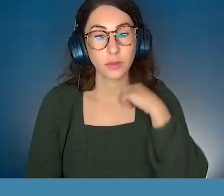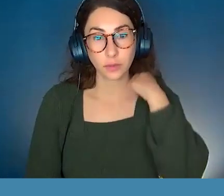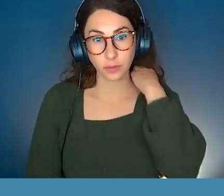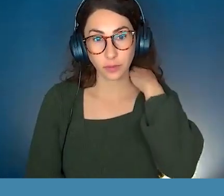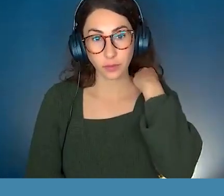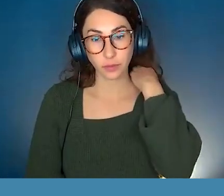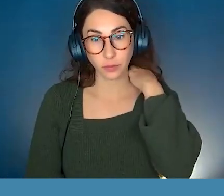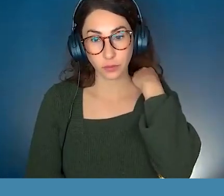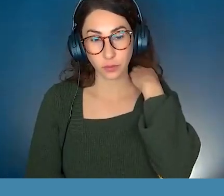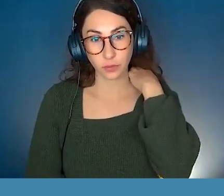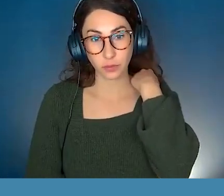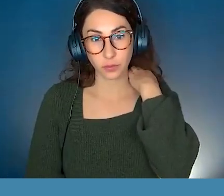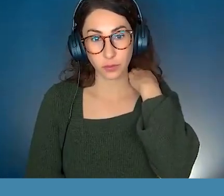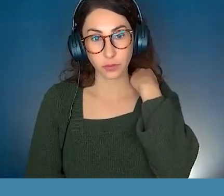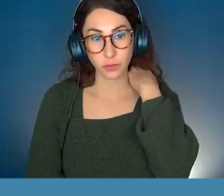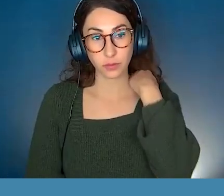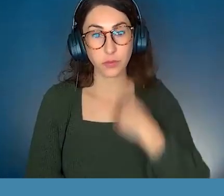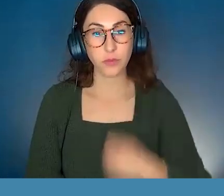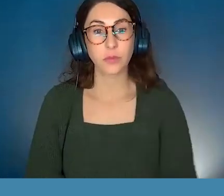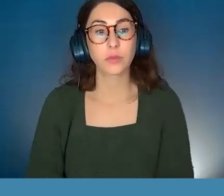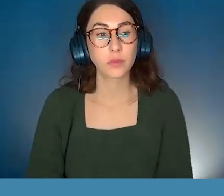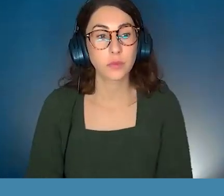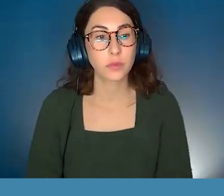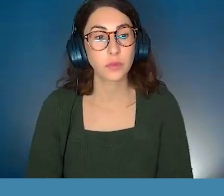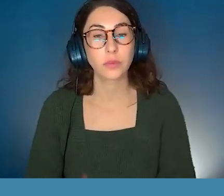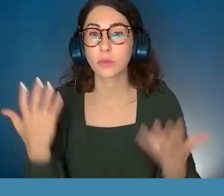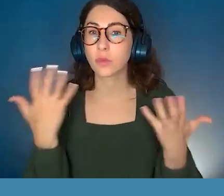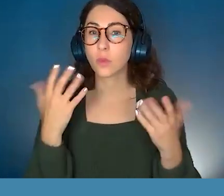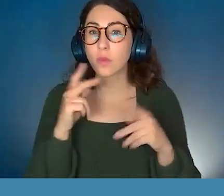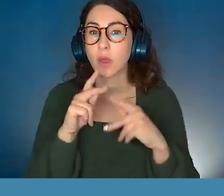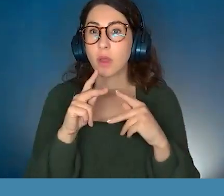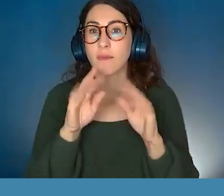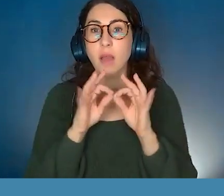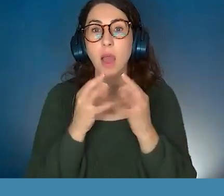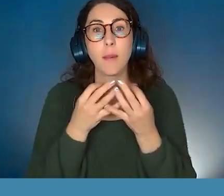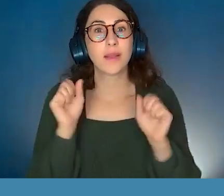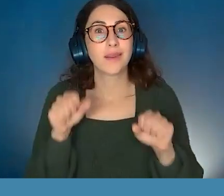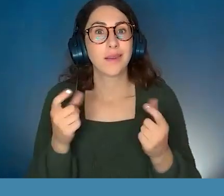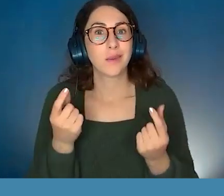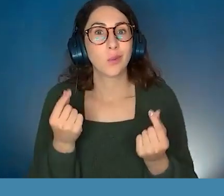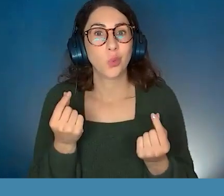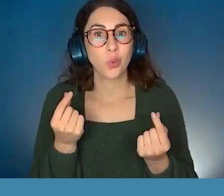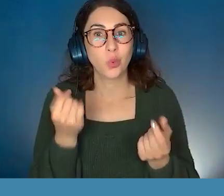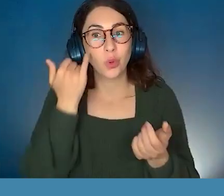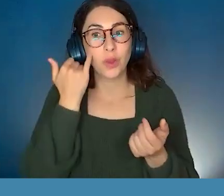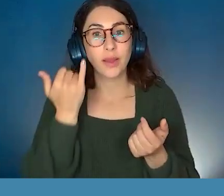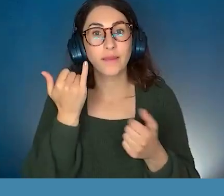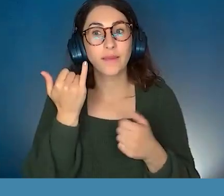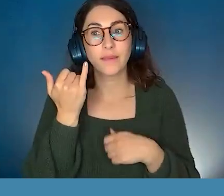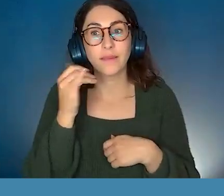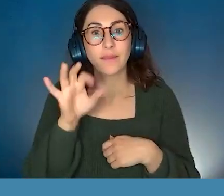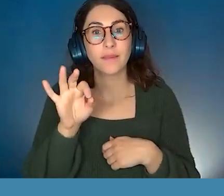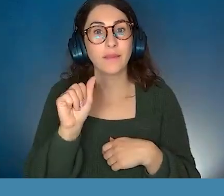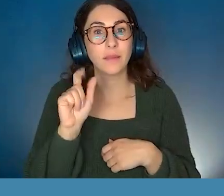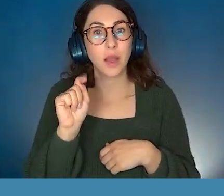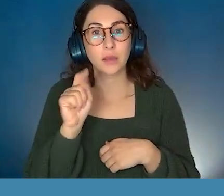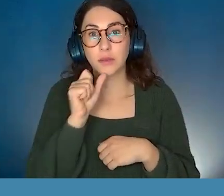it there in the chat. So, what can a family do when there isn't availability with